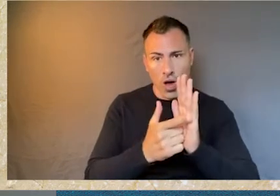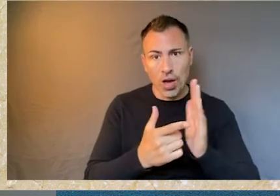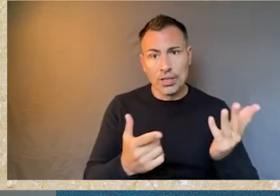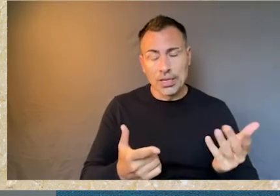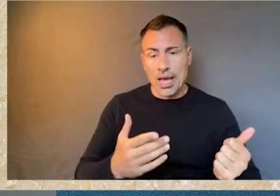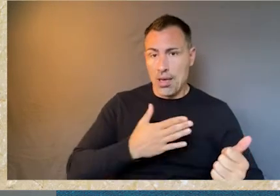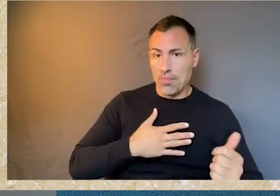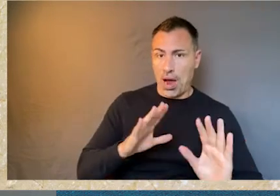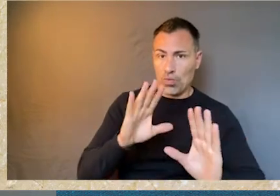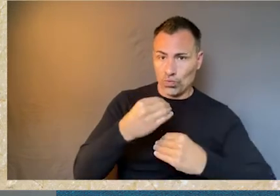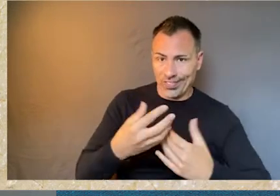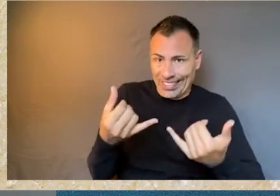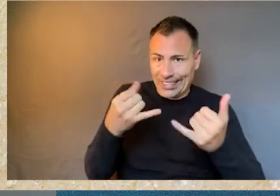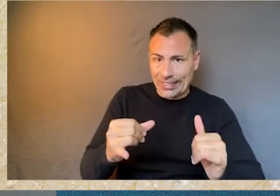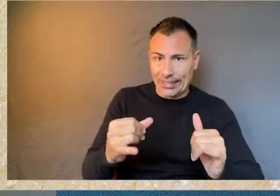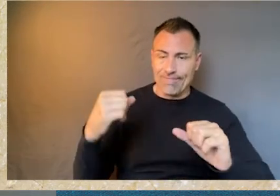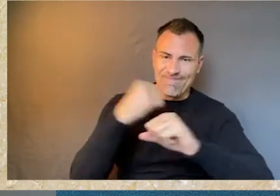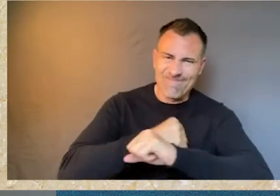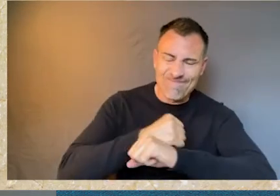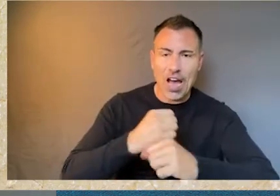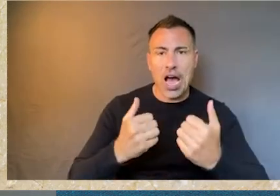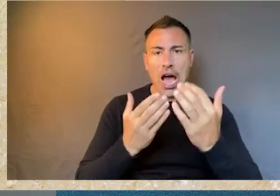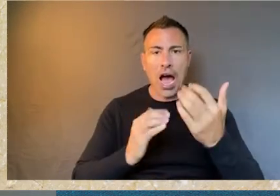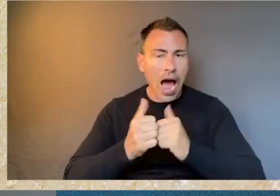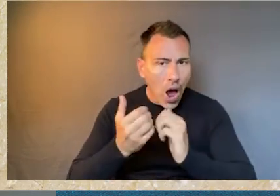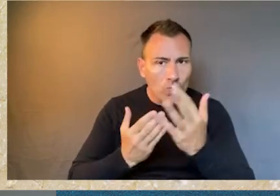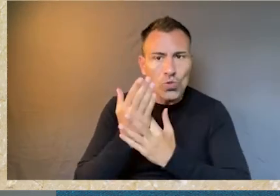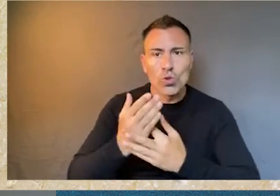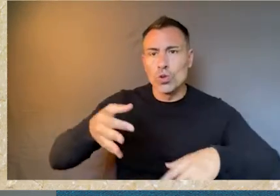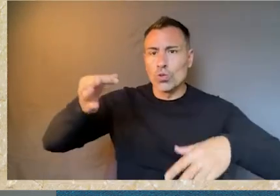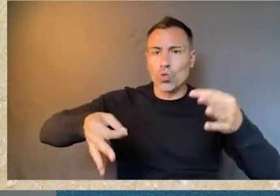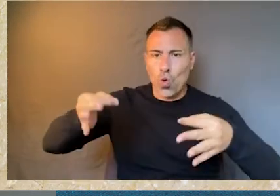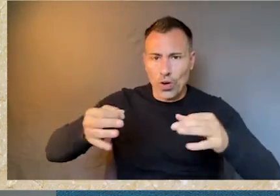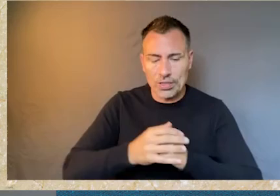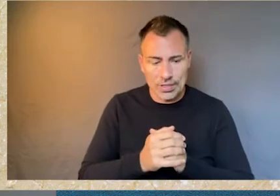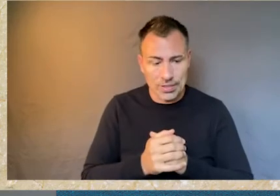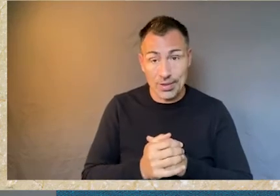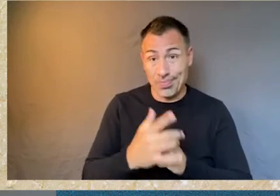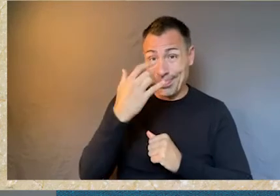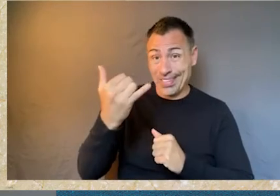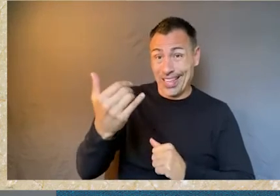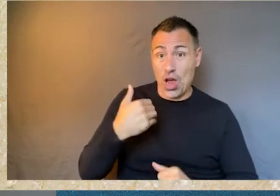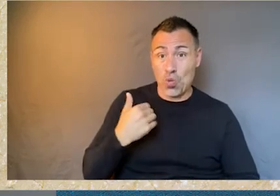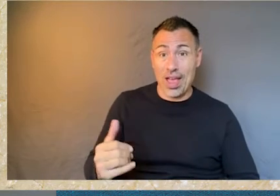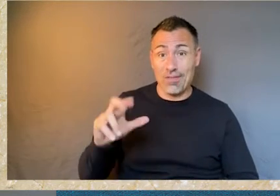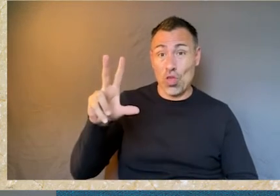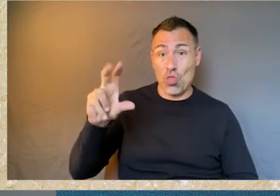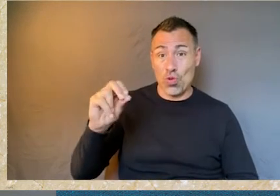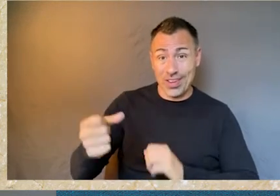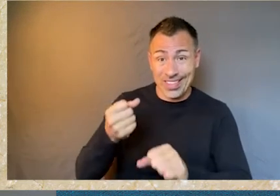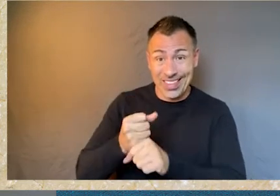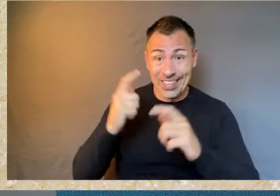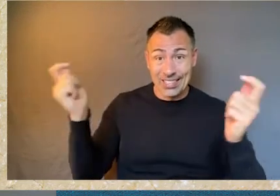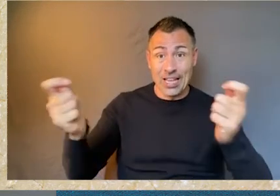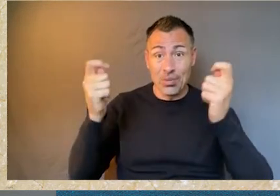system on how do we take the laws that now, are going in the 30th anniversary of the ADA, yet